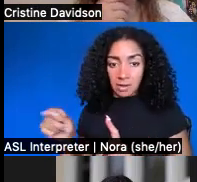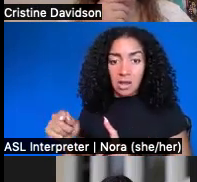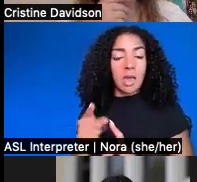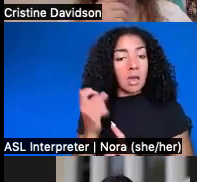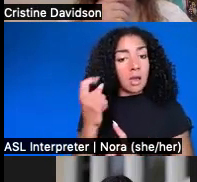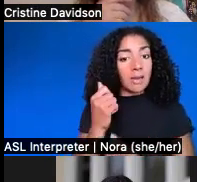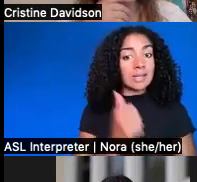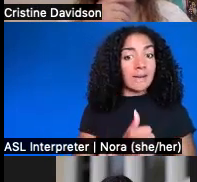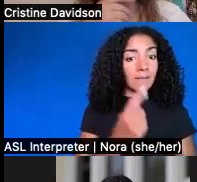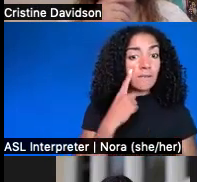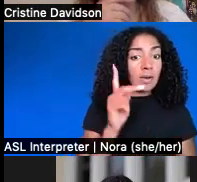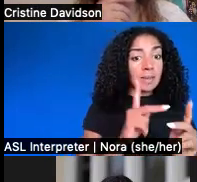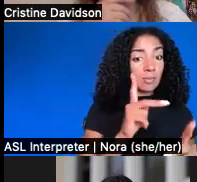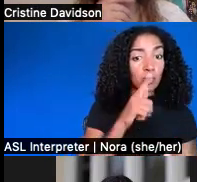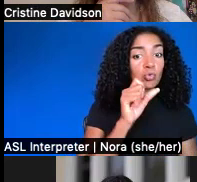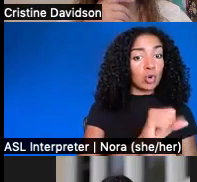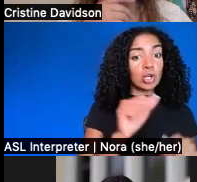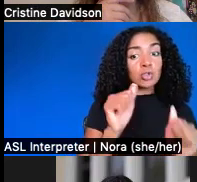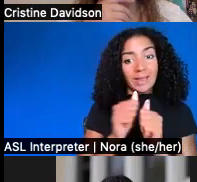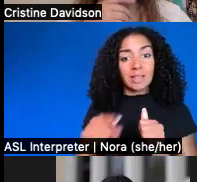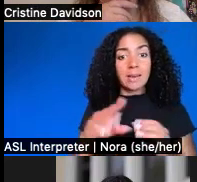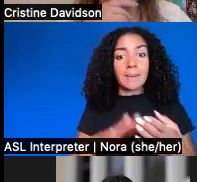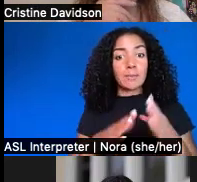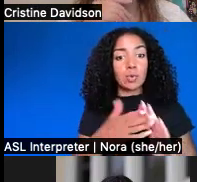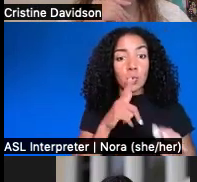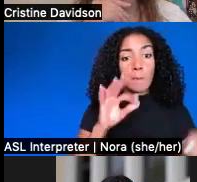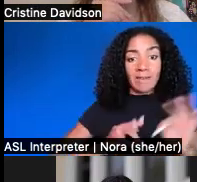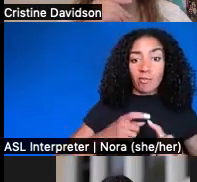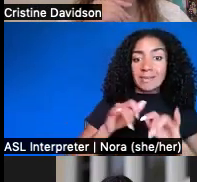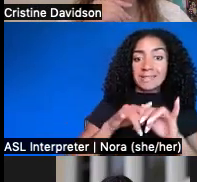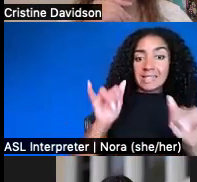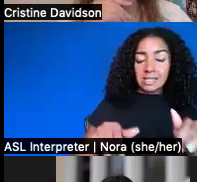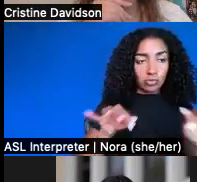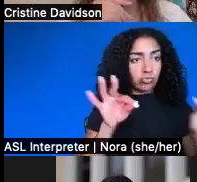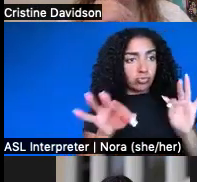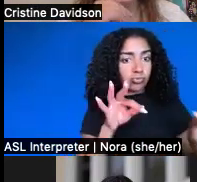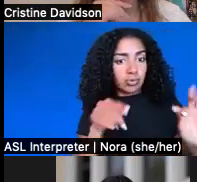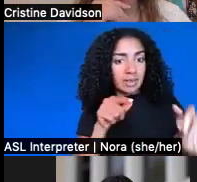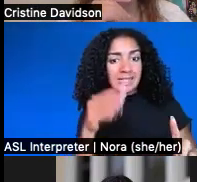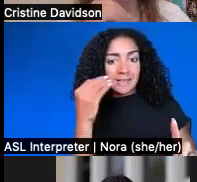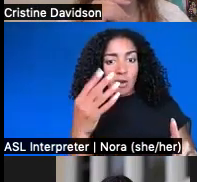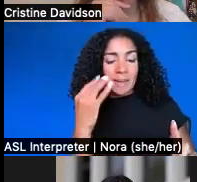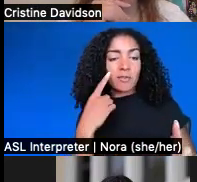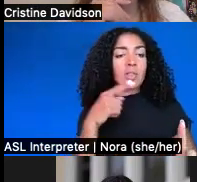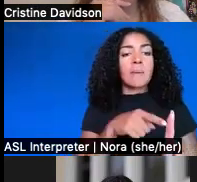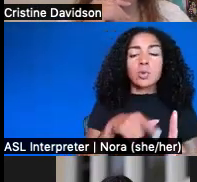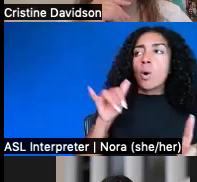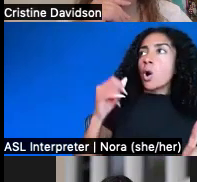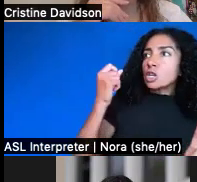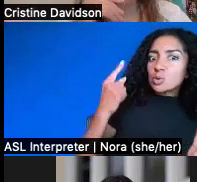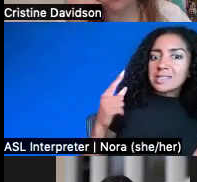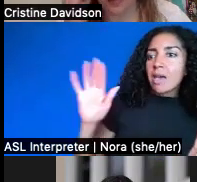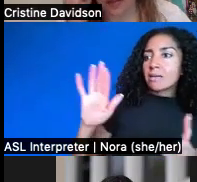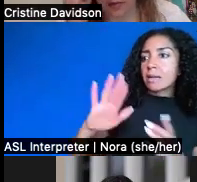that that brought them to their place to understand where a lot of our trauma comes from. So for those who may not be within